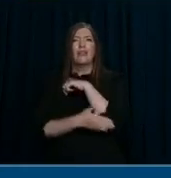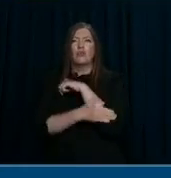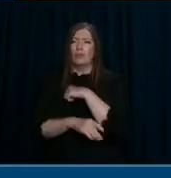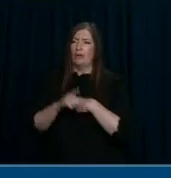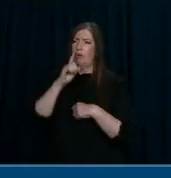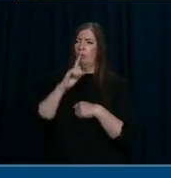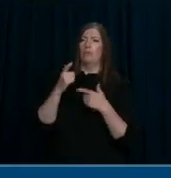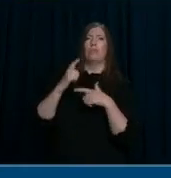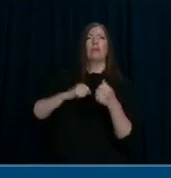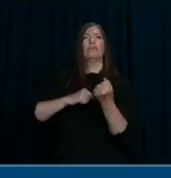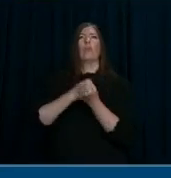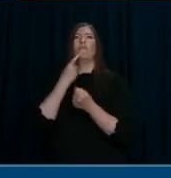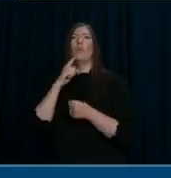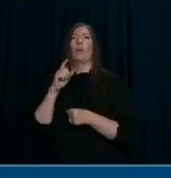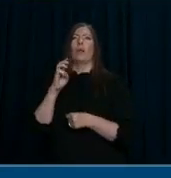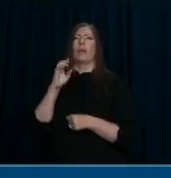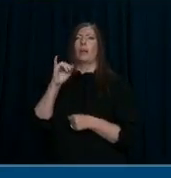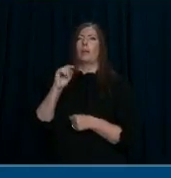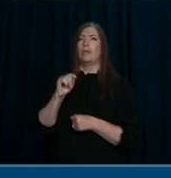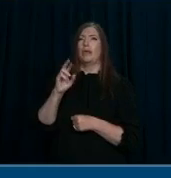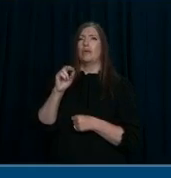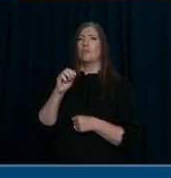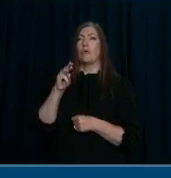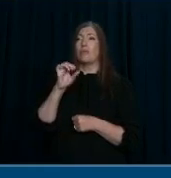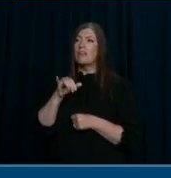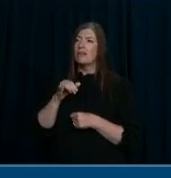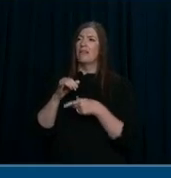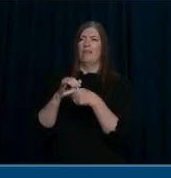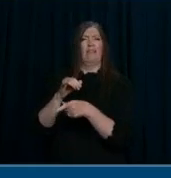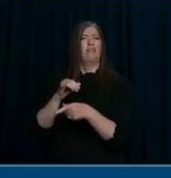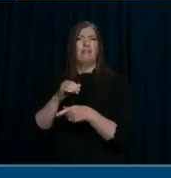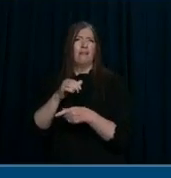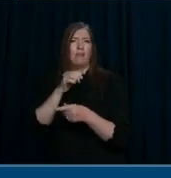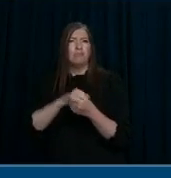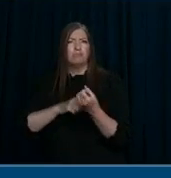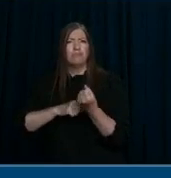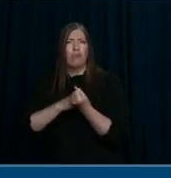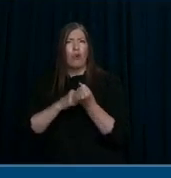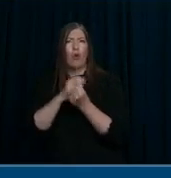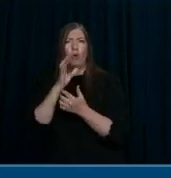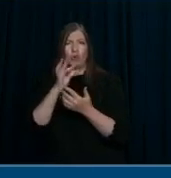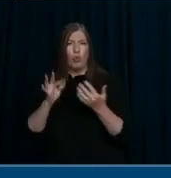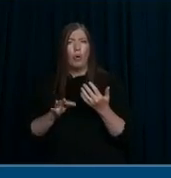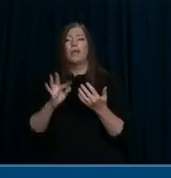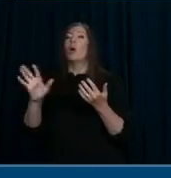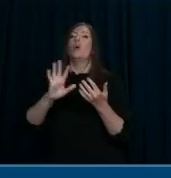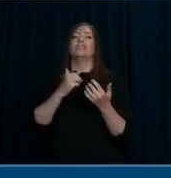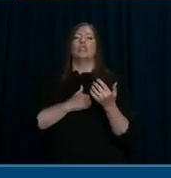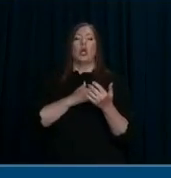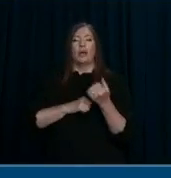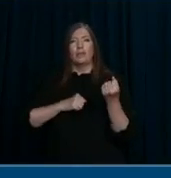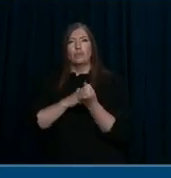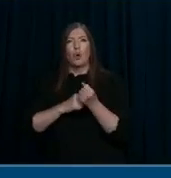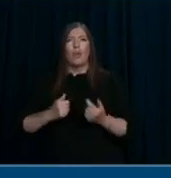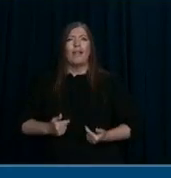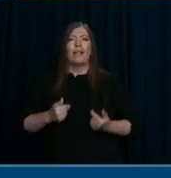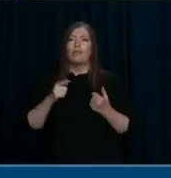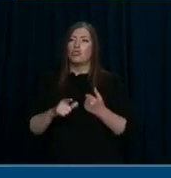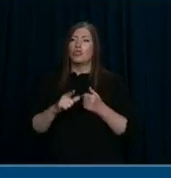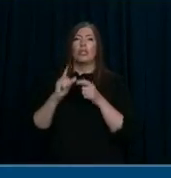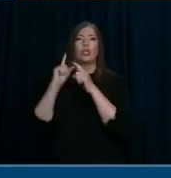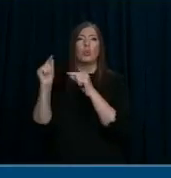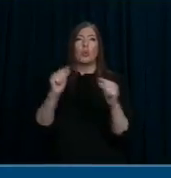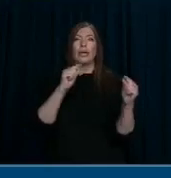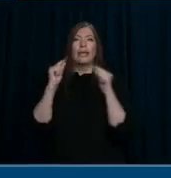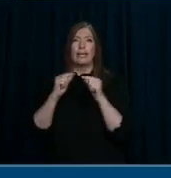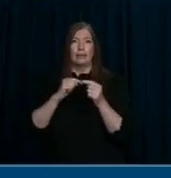loud champion for Mitt Romney, who was unabashedly pro-choice, and she retweeted a pro-life, was unabashedly pro-life, and she retweeted a pro-life tweet from Ben